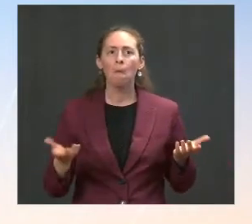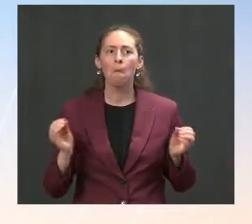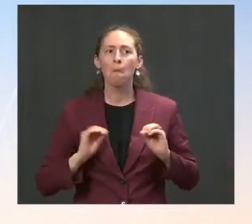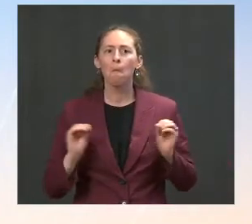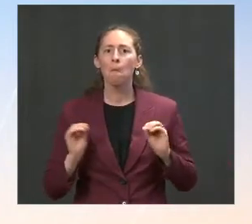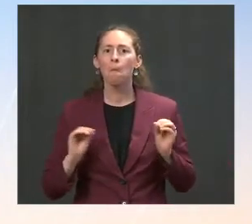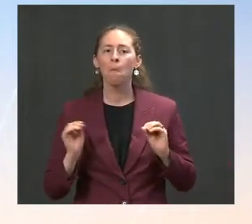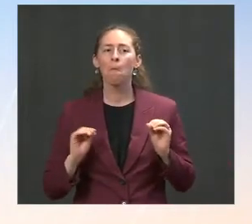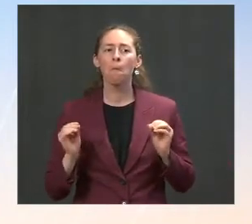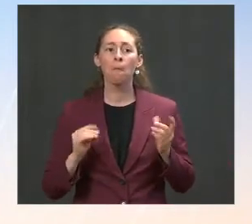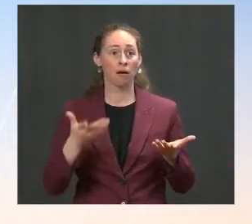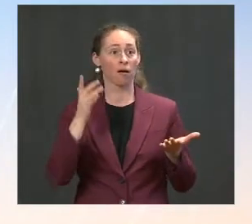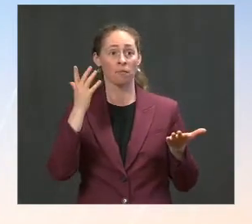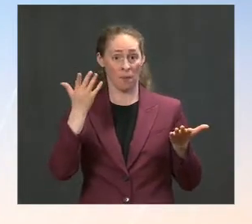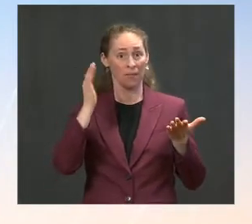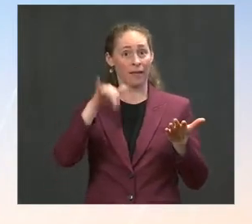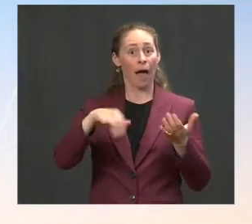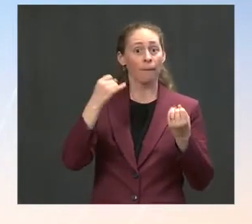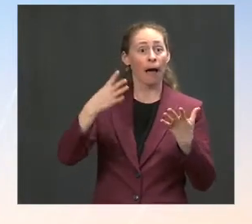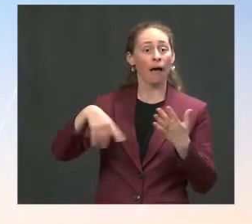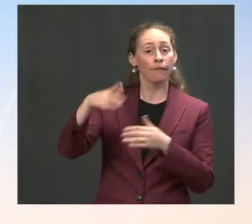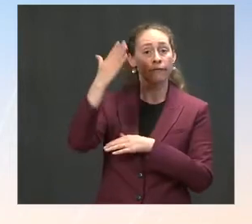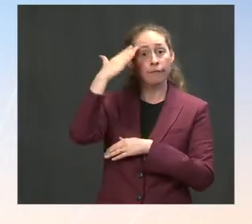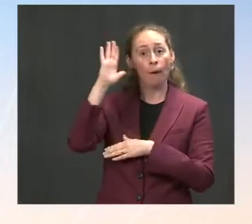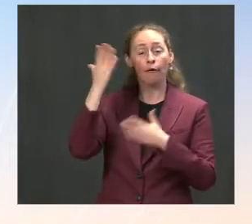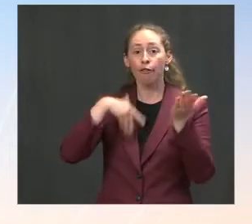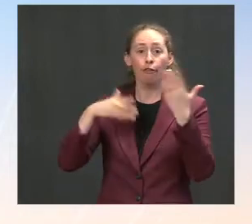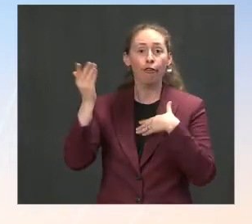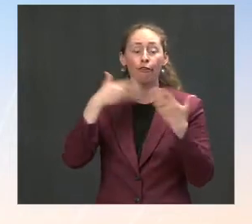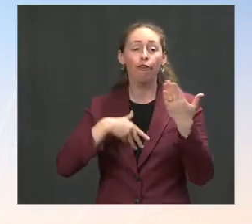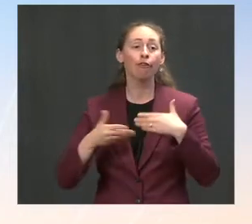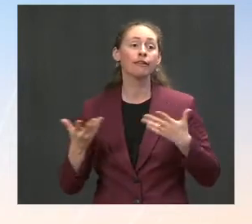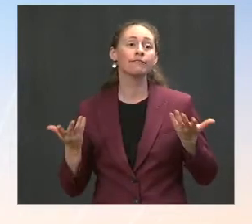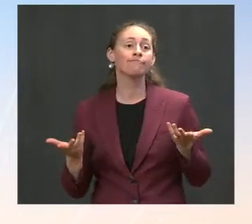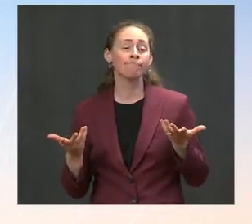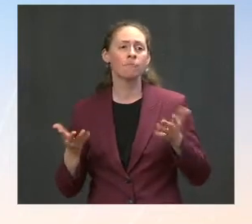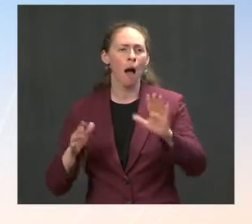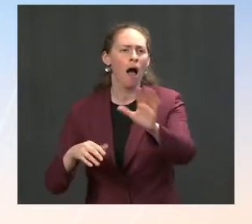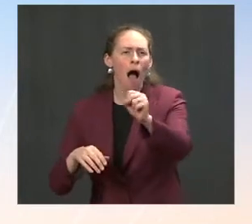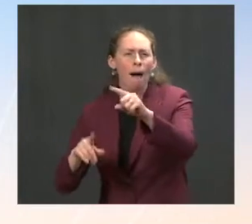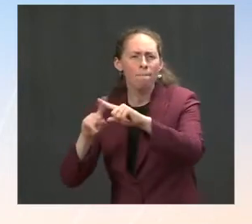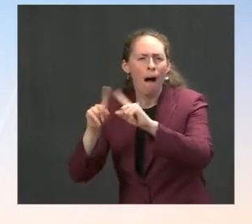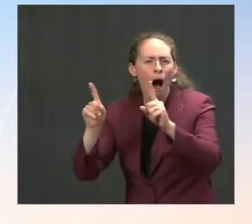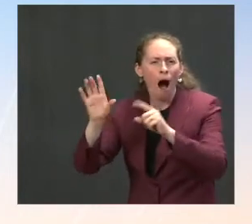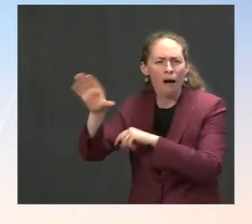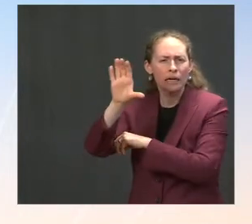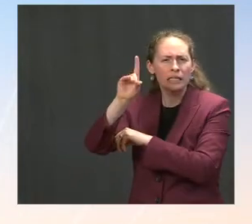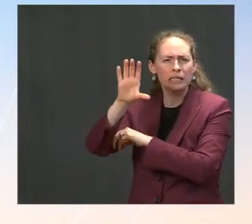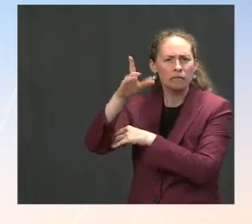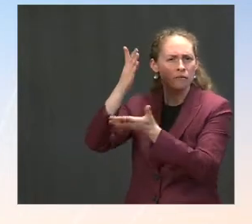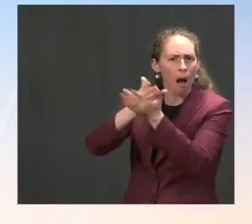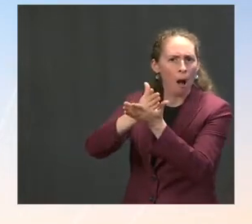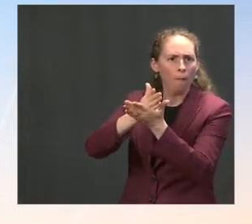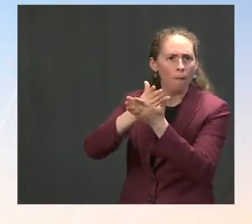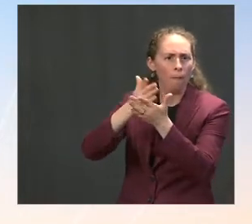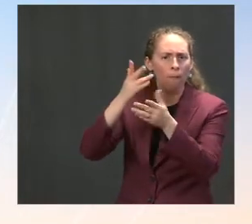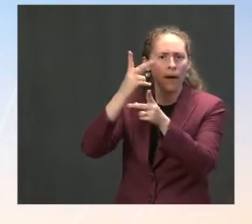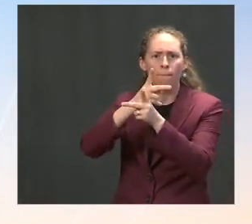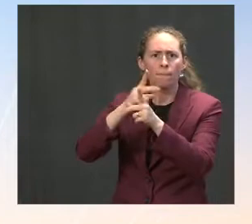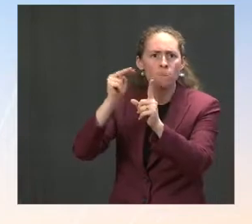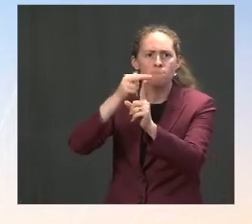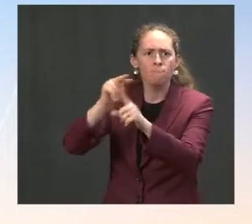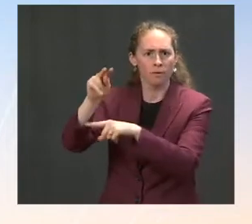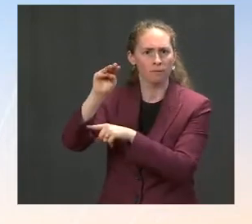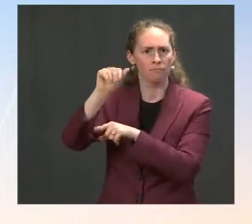we may not know about, right? The CDC says as of May 1st, they stopped tracking breakthrough cases that don't